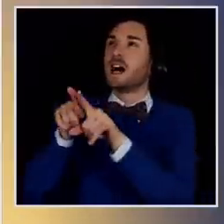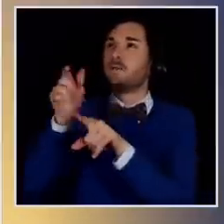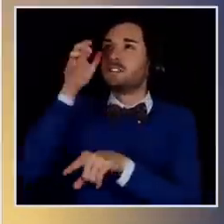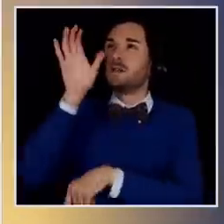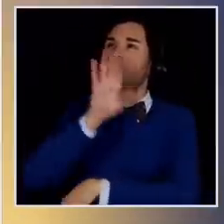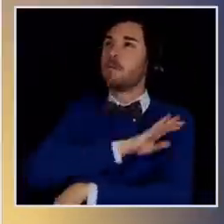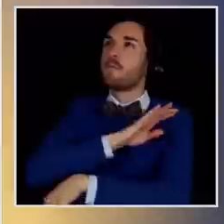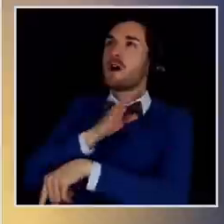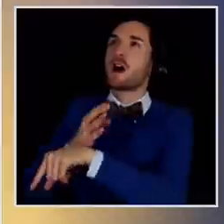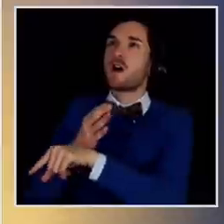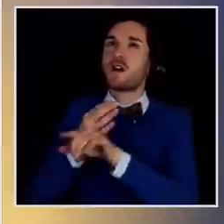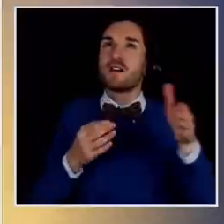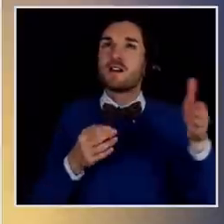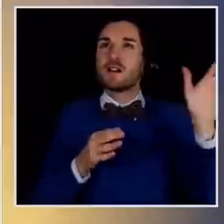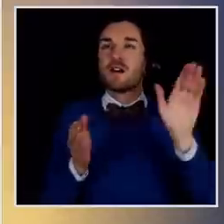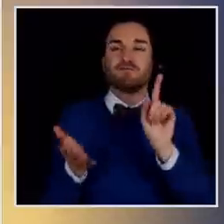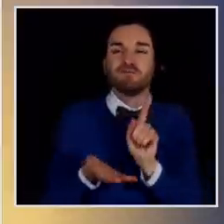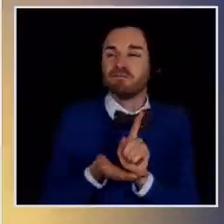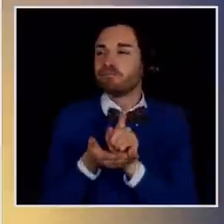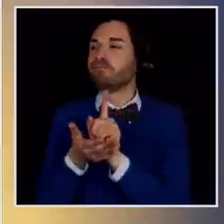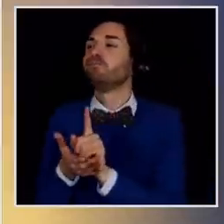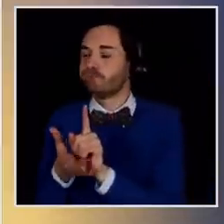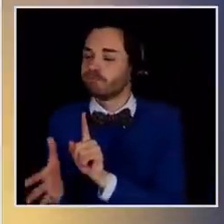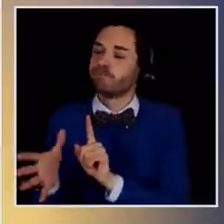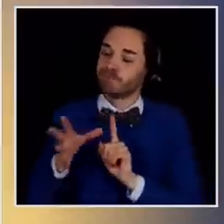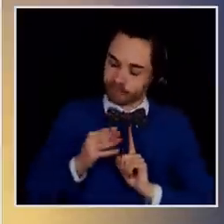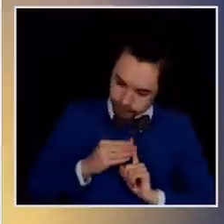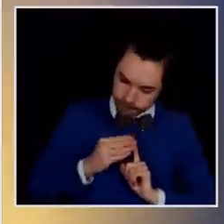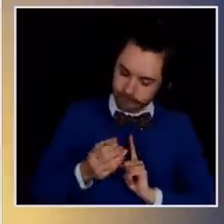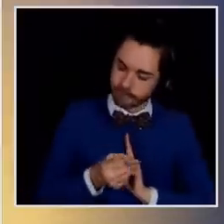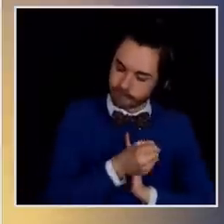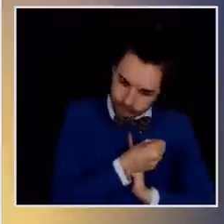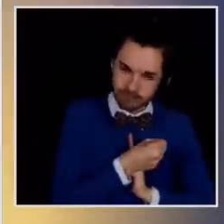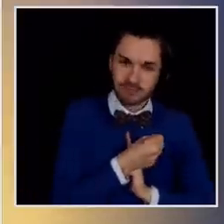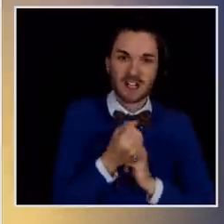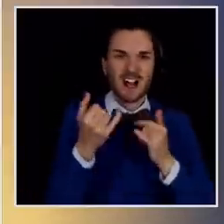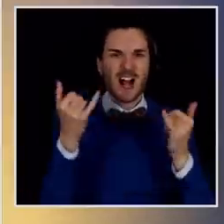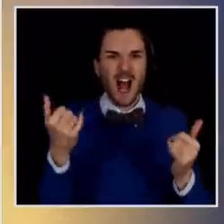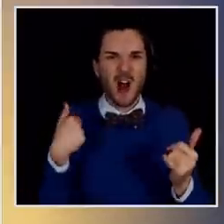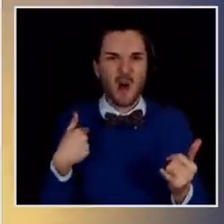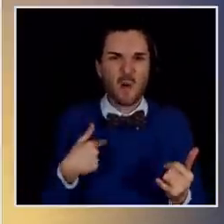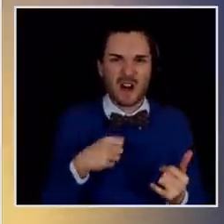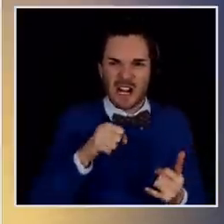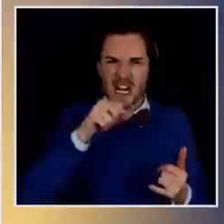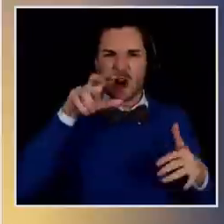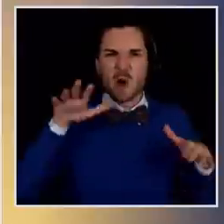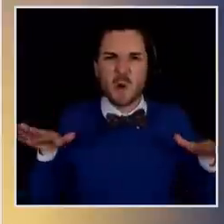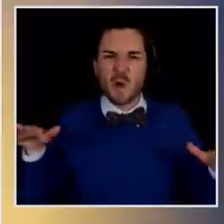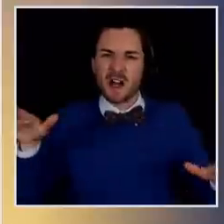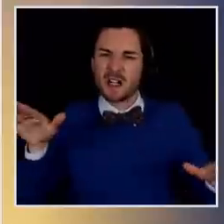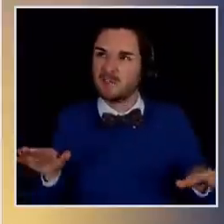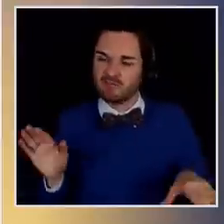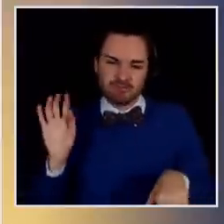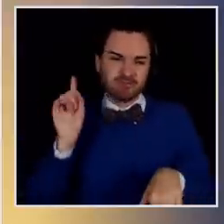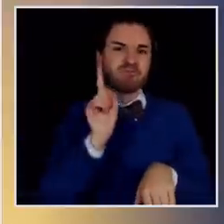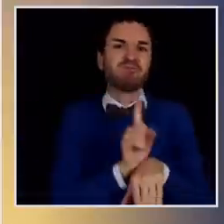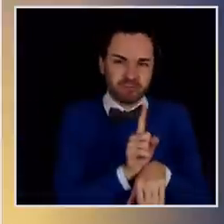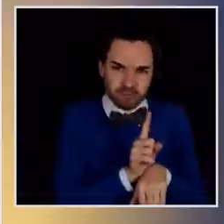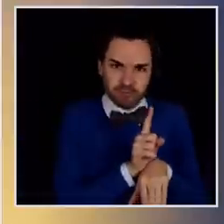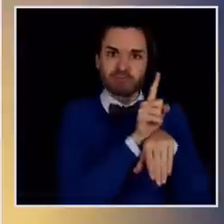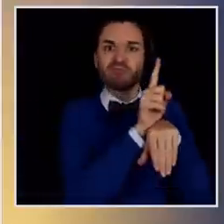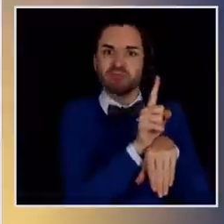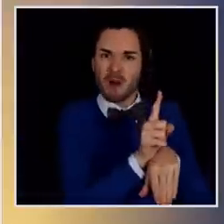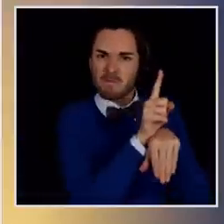hand. And now together, on eagle's wings, we embark on the work that God and history have called upon us to